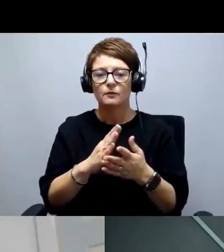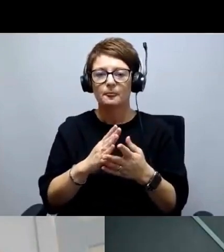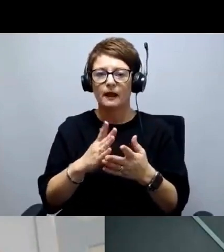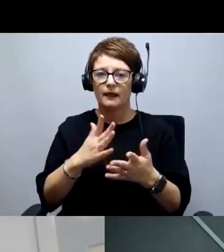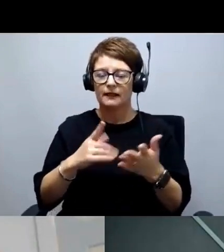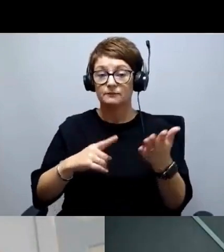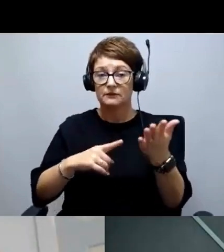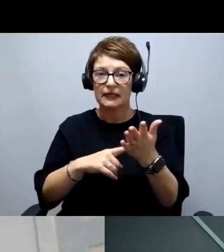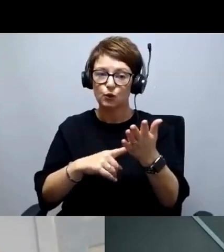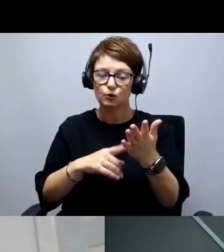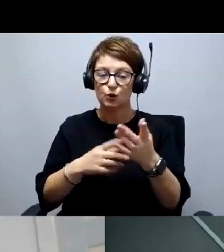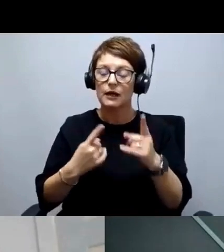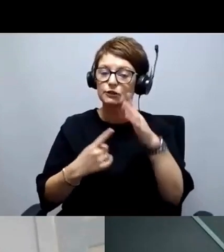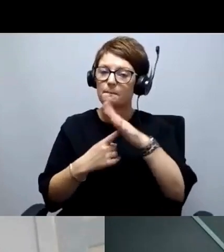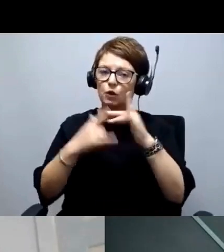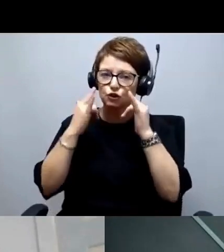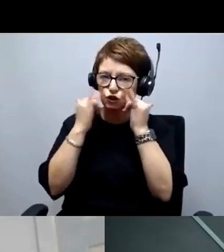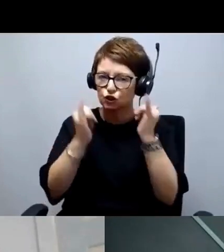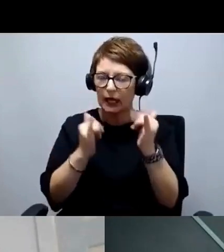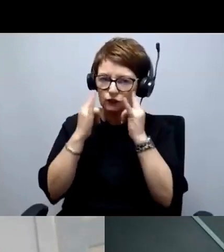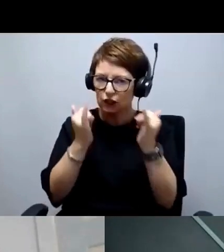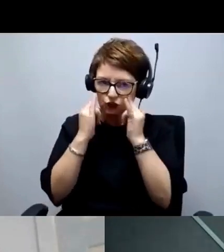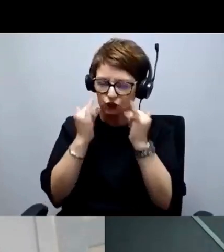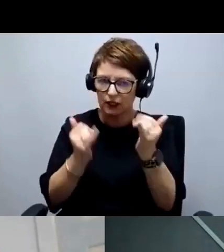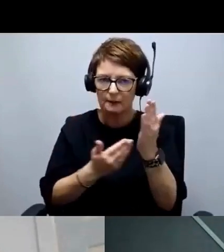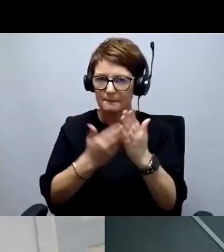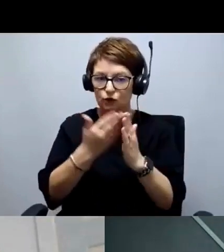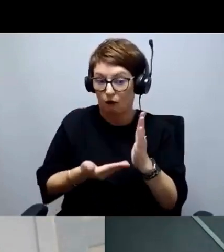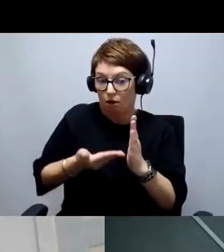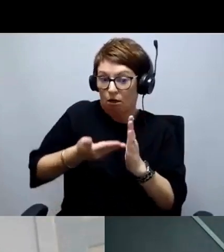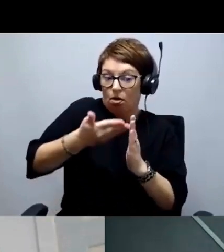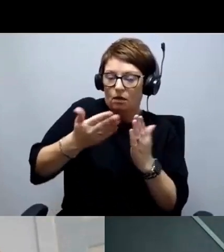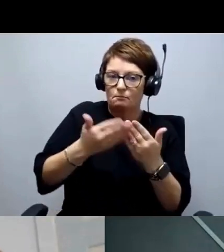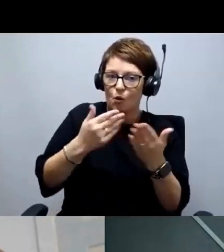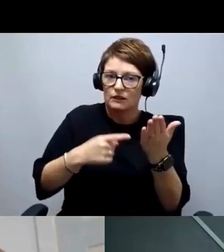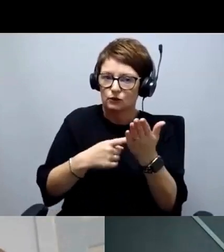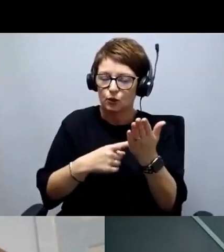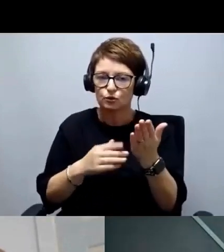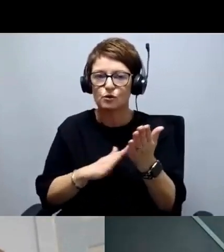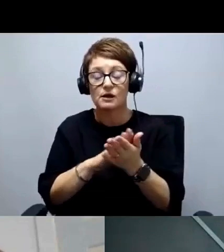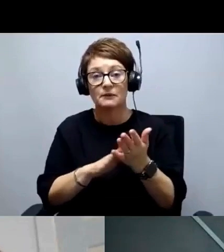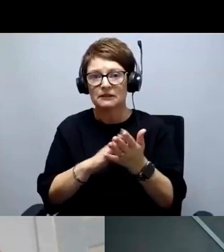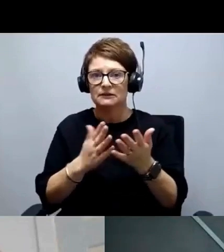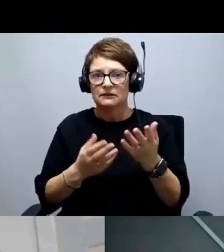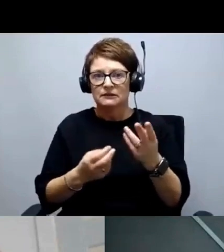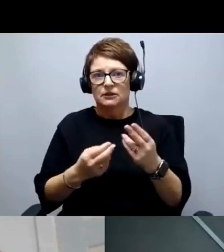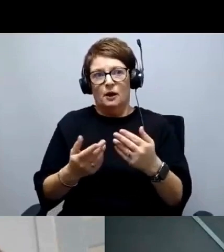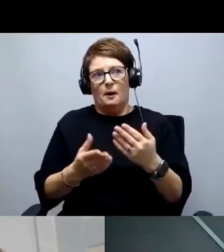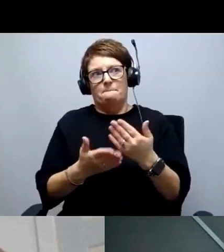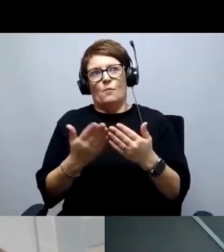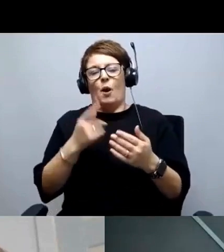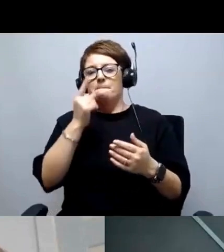of testosterone. So you do need to be monitored to make sure that we don't overshoot, because if we overshoot, we'll start to cause